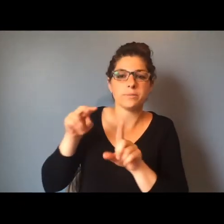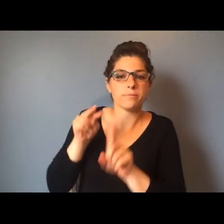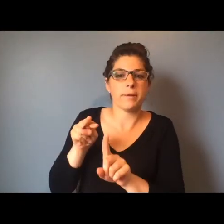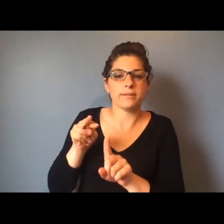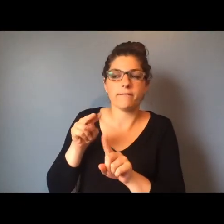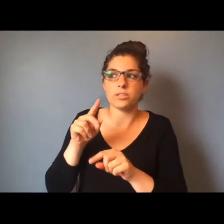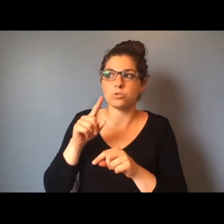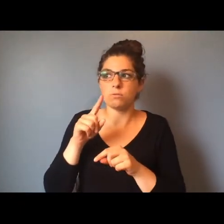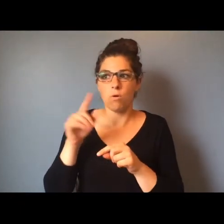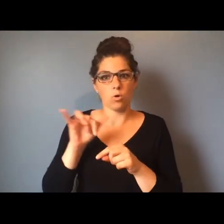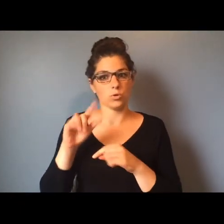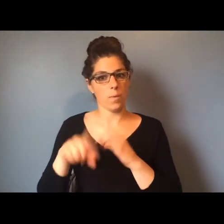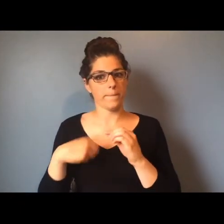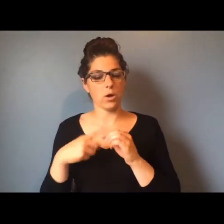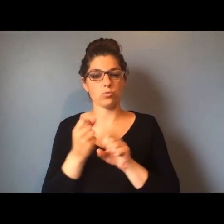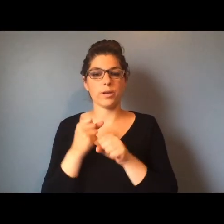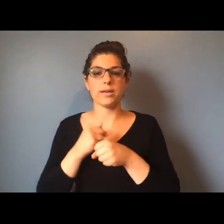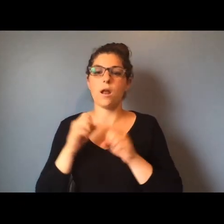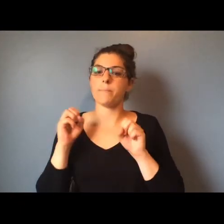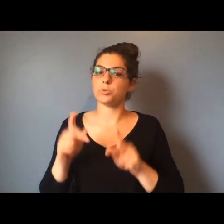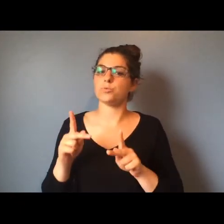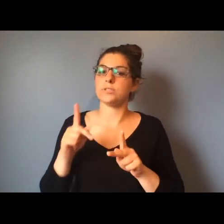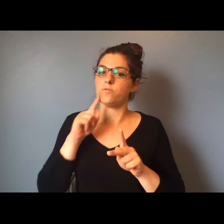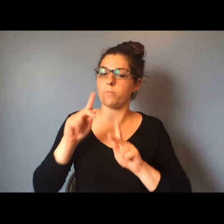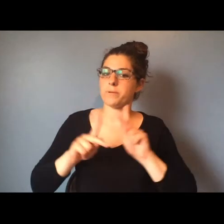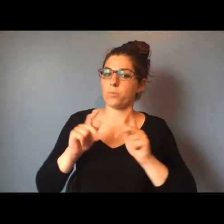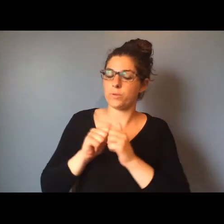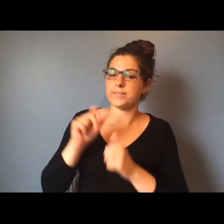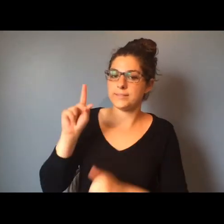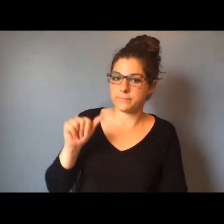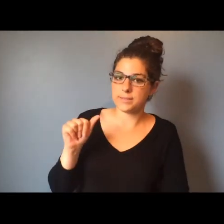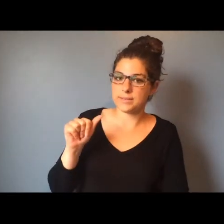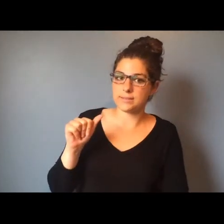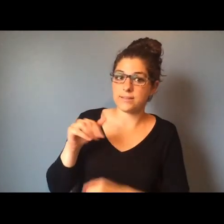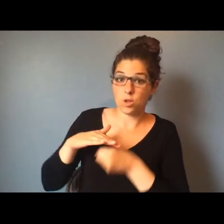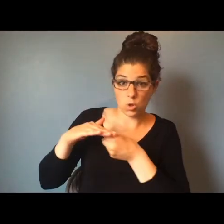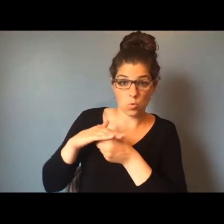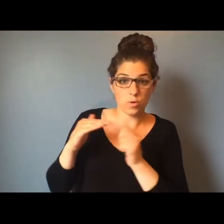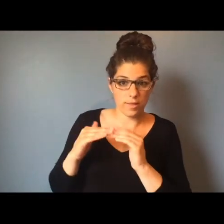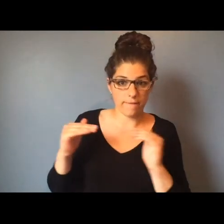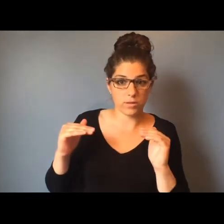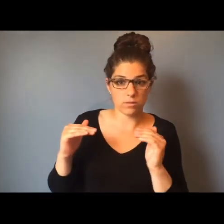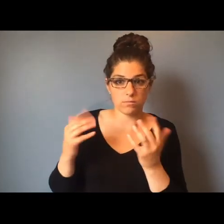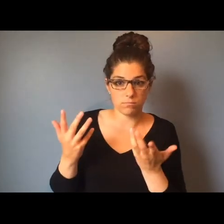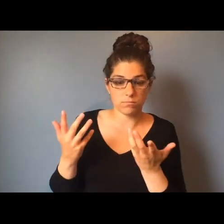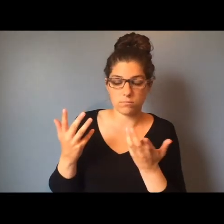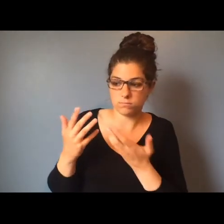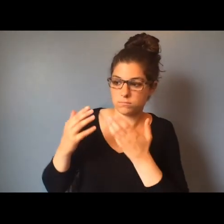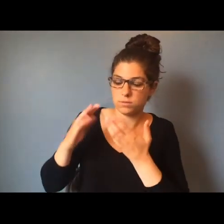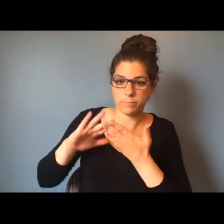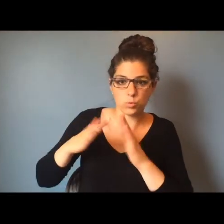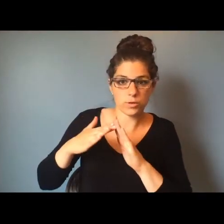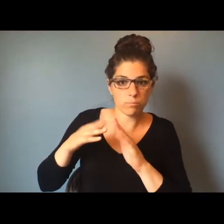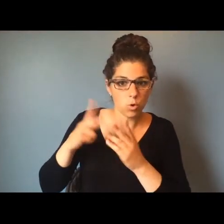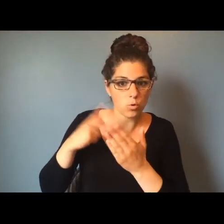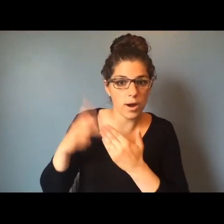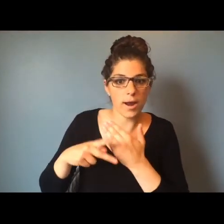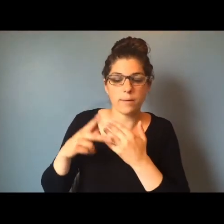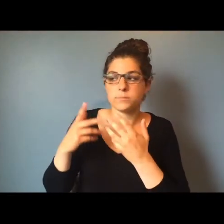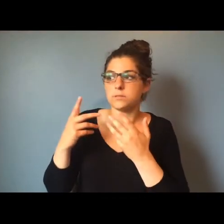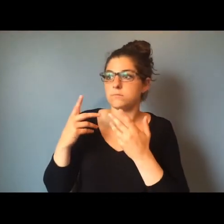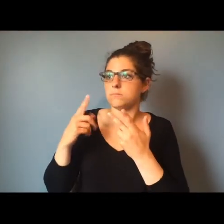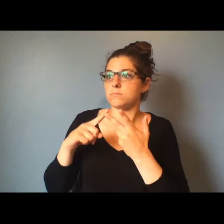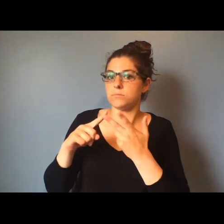more about creating opportunities for people with disabilities at the local level in terms of community programs, in terms